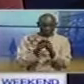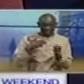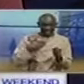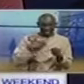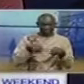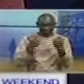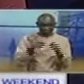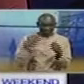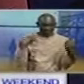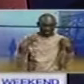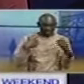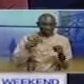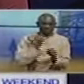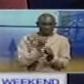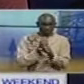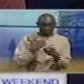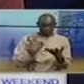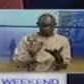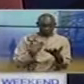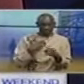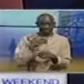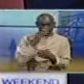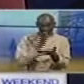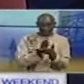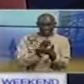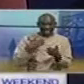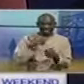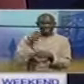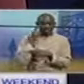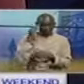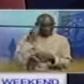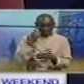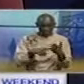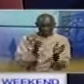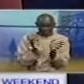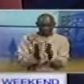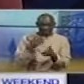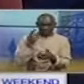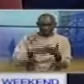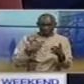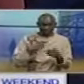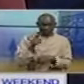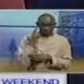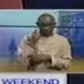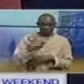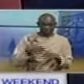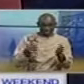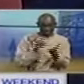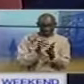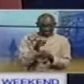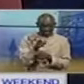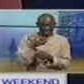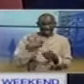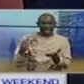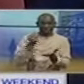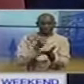the functions of the judiciary. However, a section of legal minds say that the president was well within law to suspend the six and